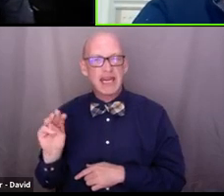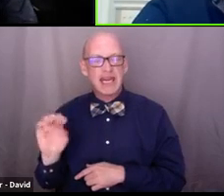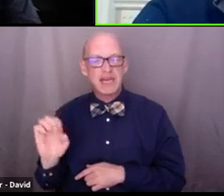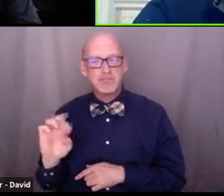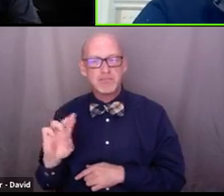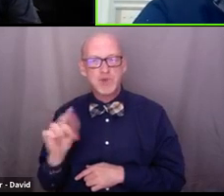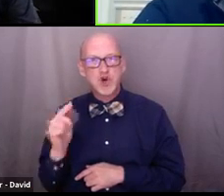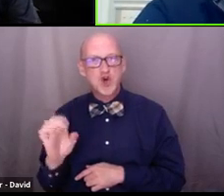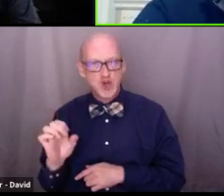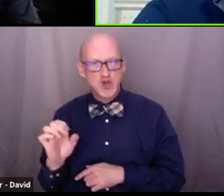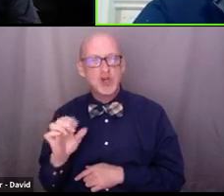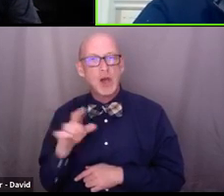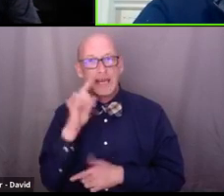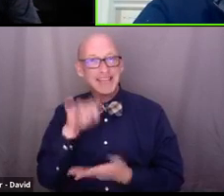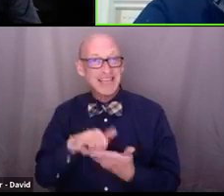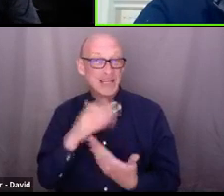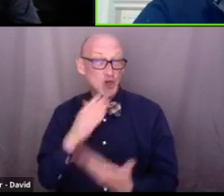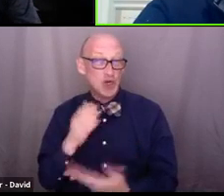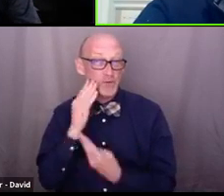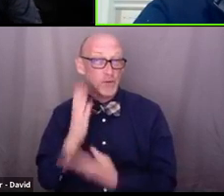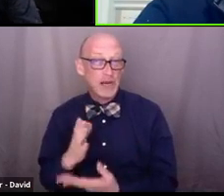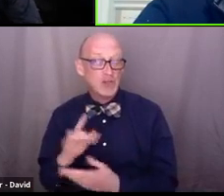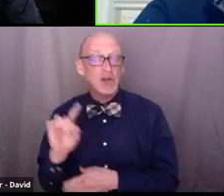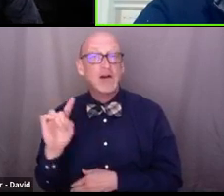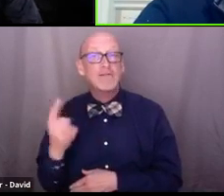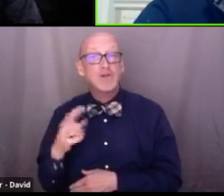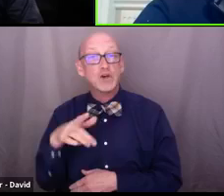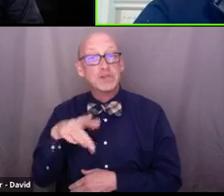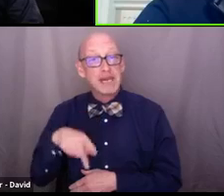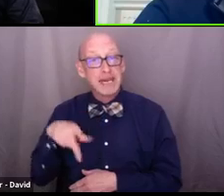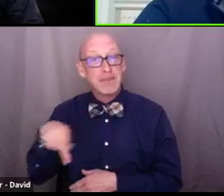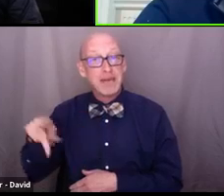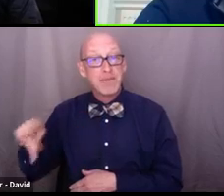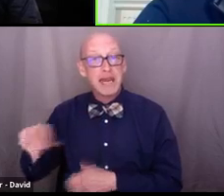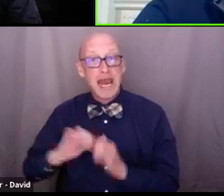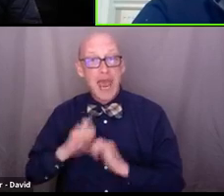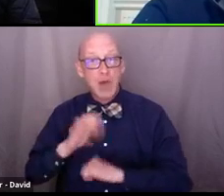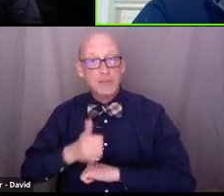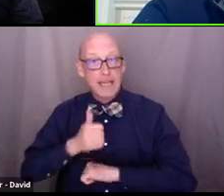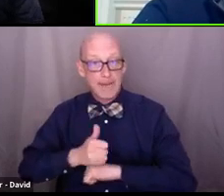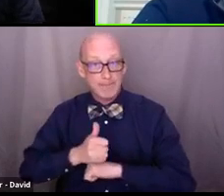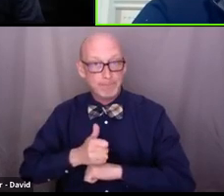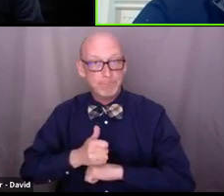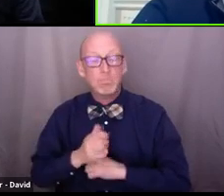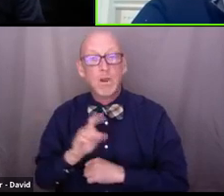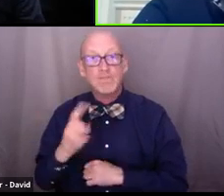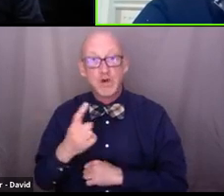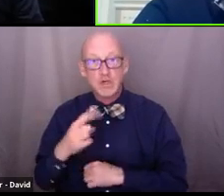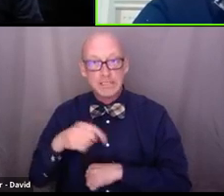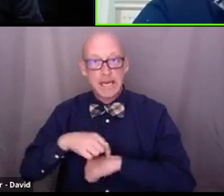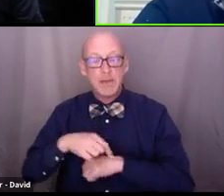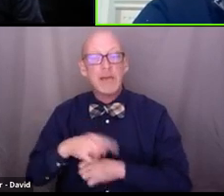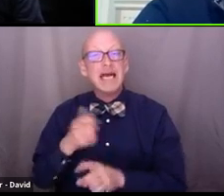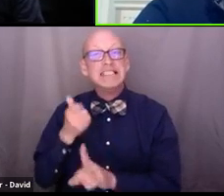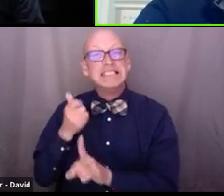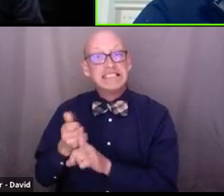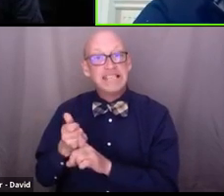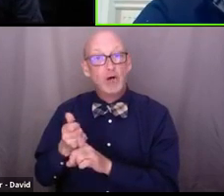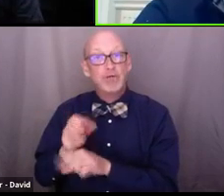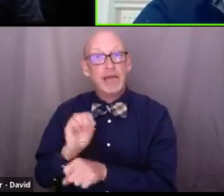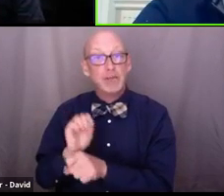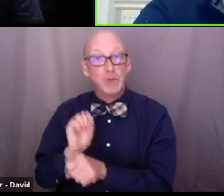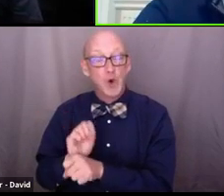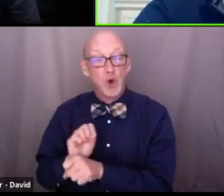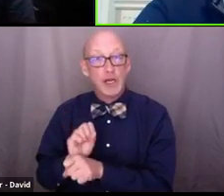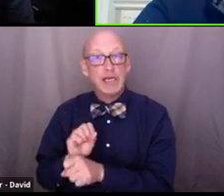because again, it's information. So the first round of PPP, the way it was set up was that self-employed individuals,